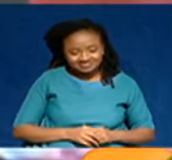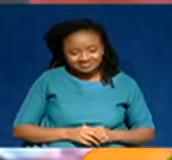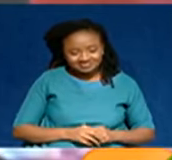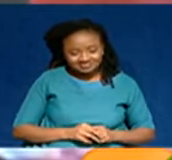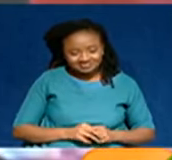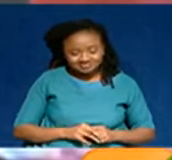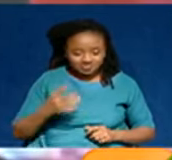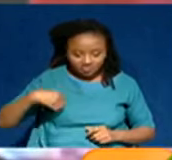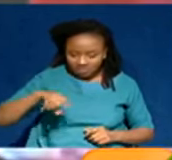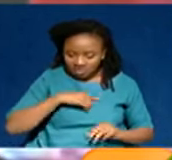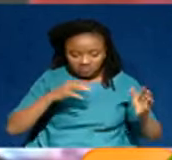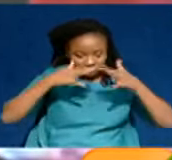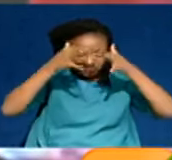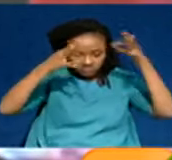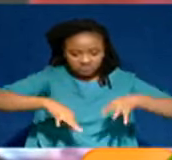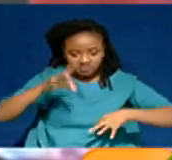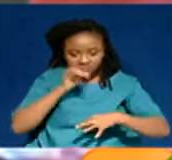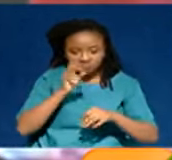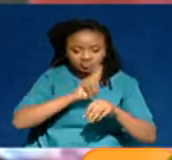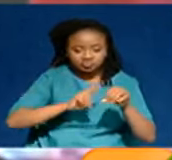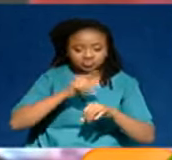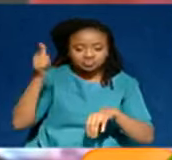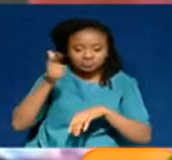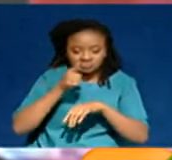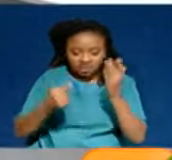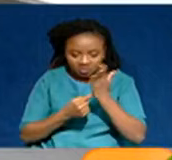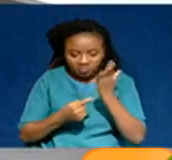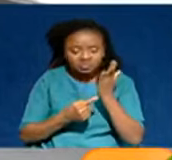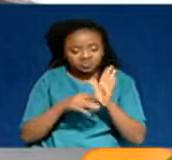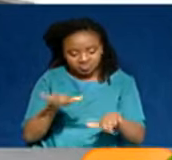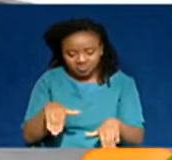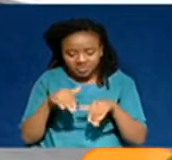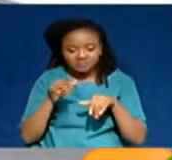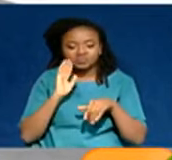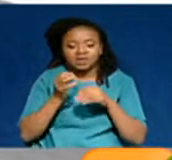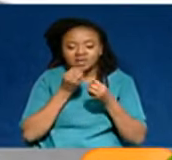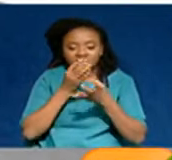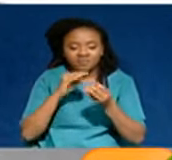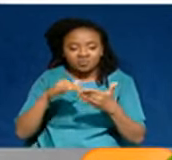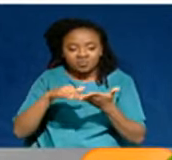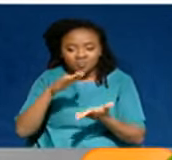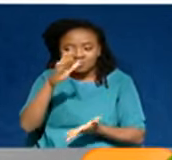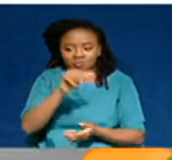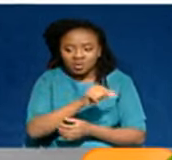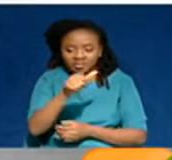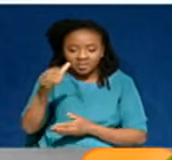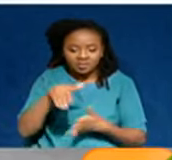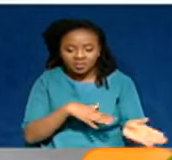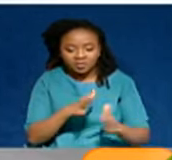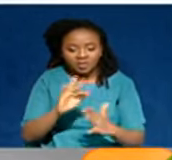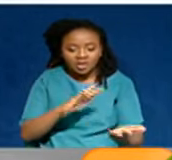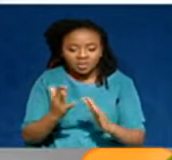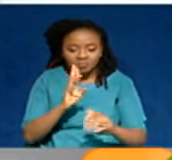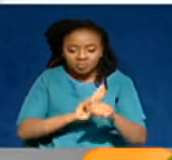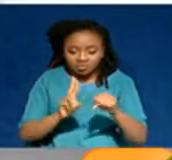I've told them we have decided to use technology, and I'll be telling you later other instances of technology to make sure that we intervene on